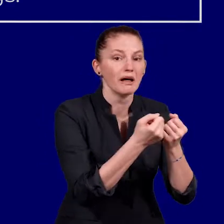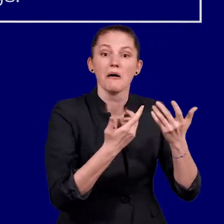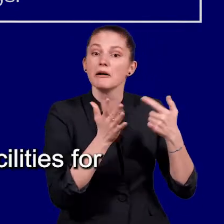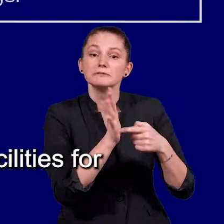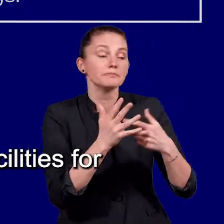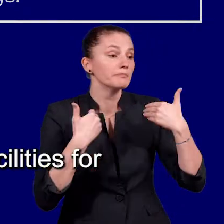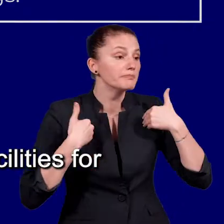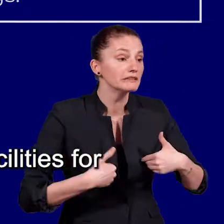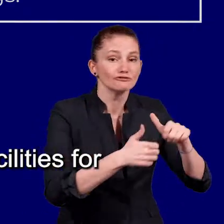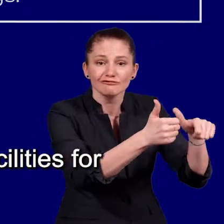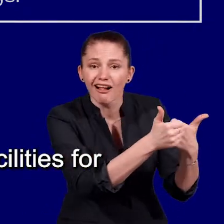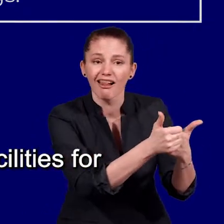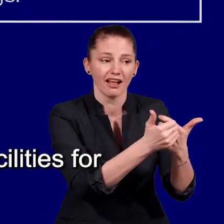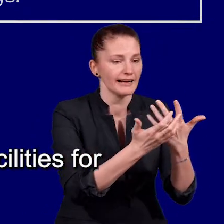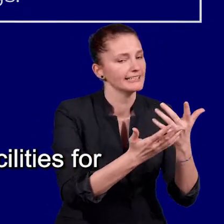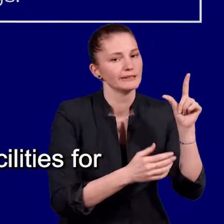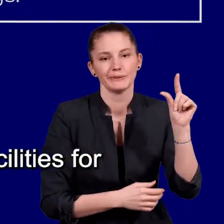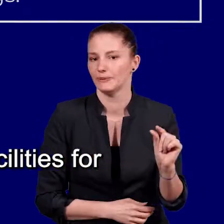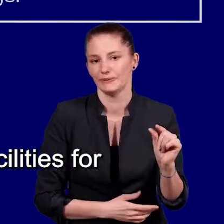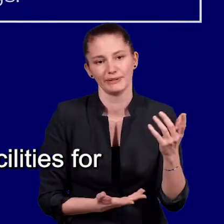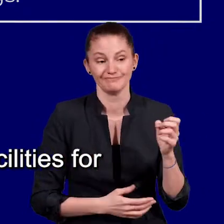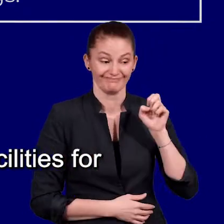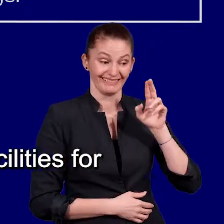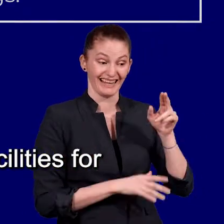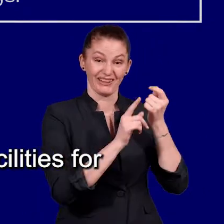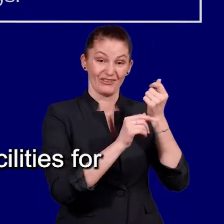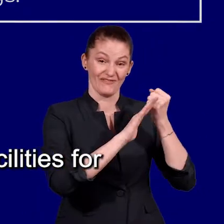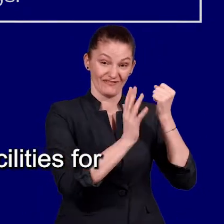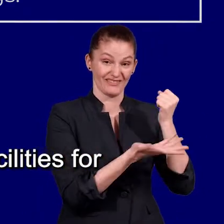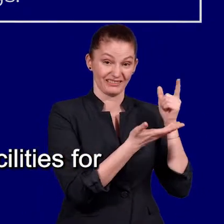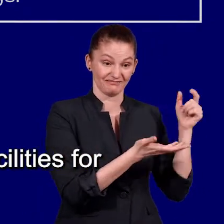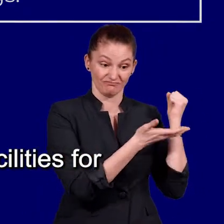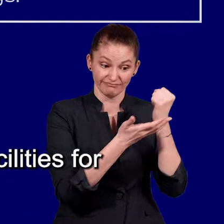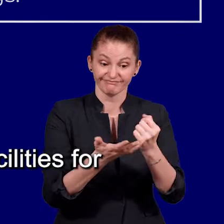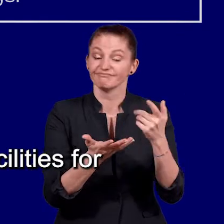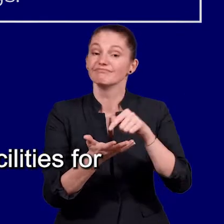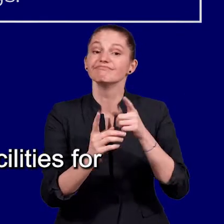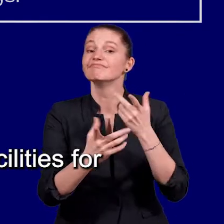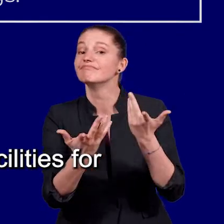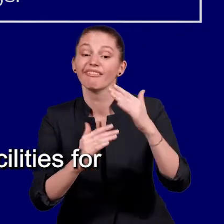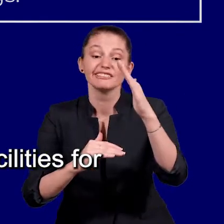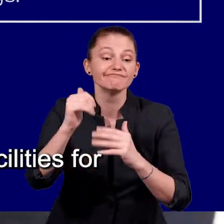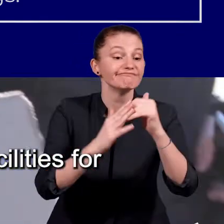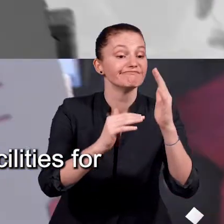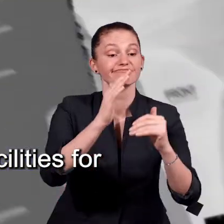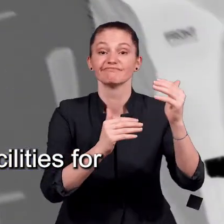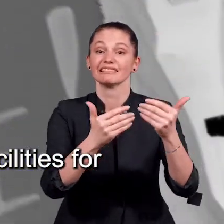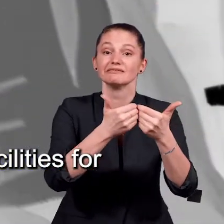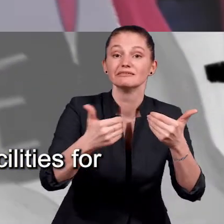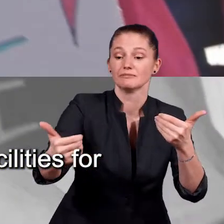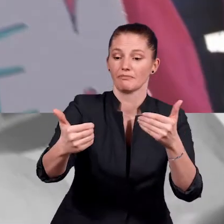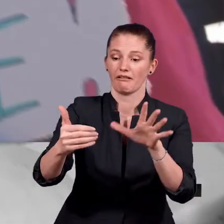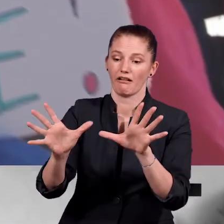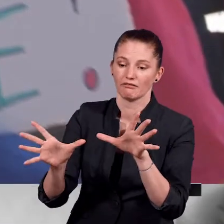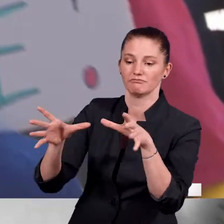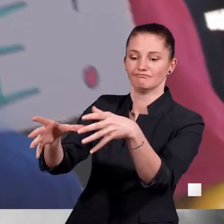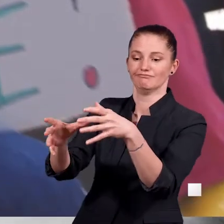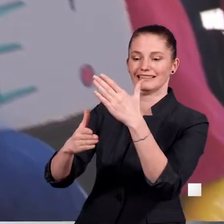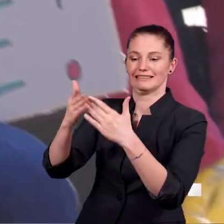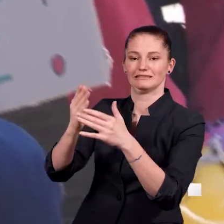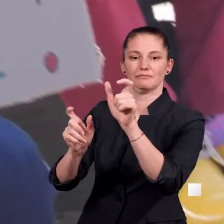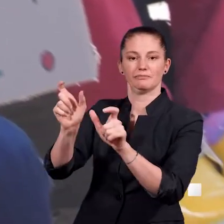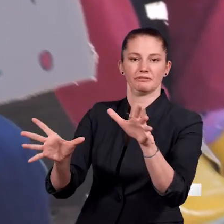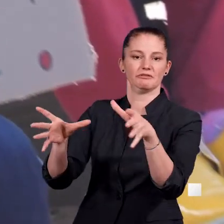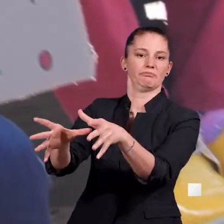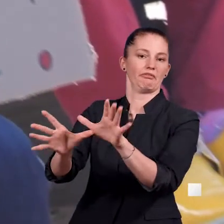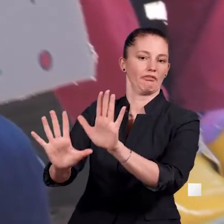assistance, EU funds have been used to build segregated living facilities for disabled people. Article